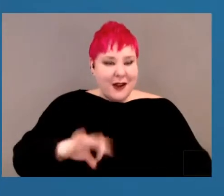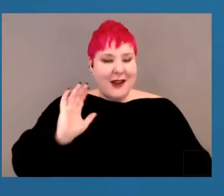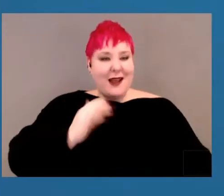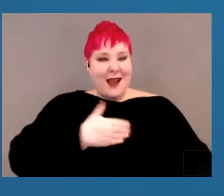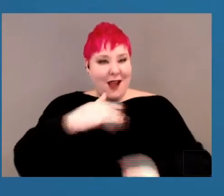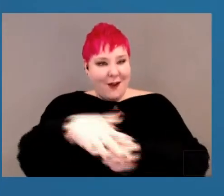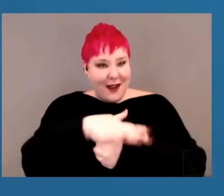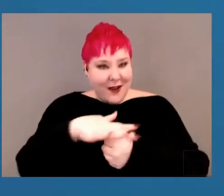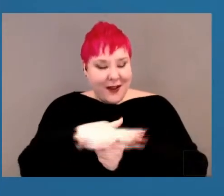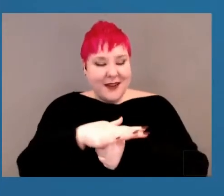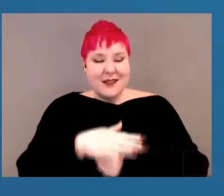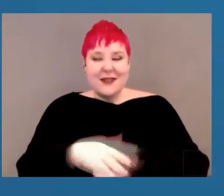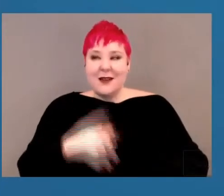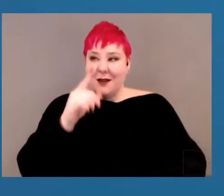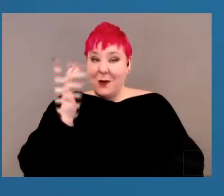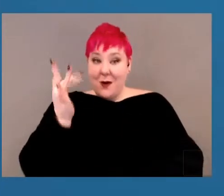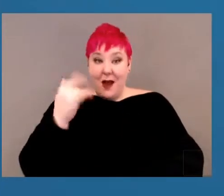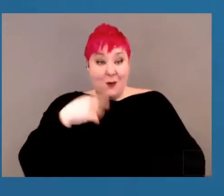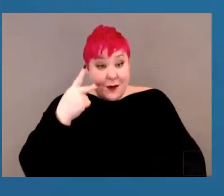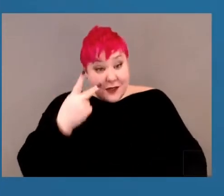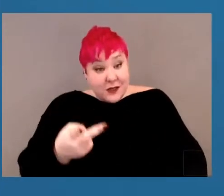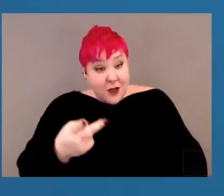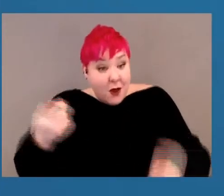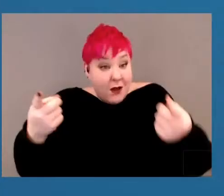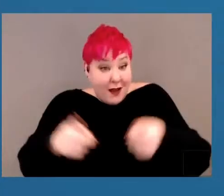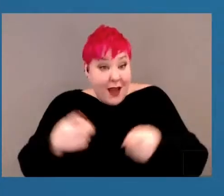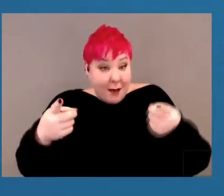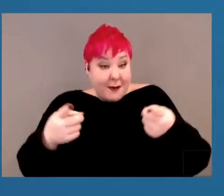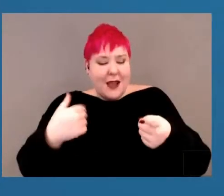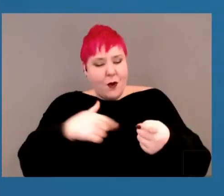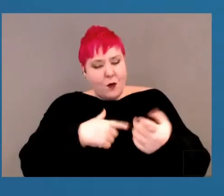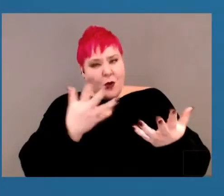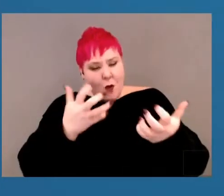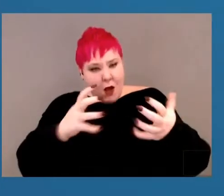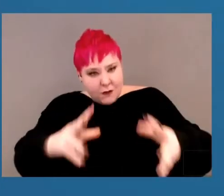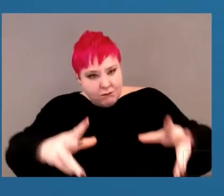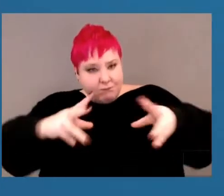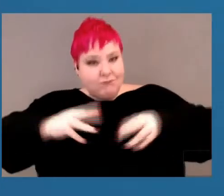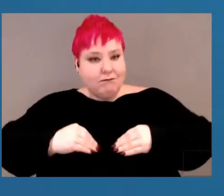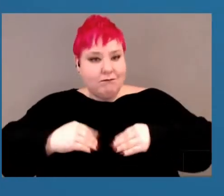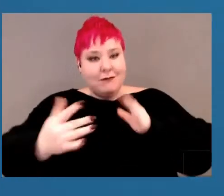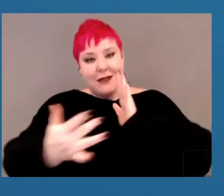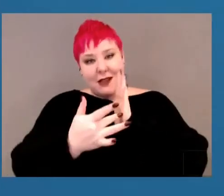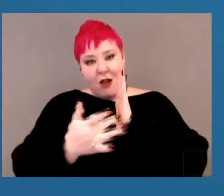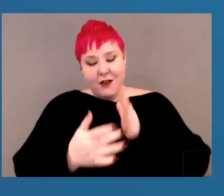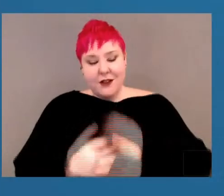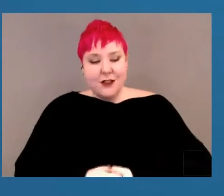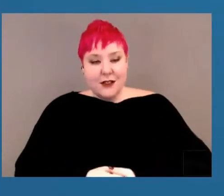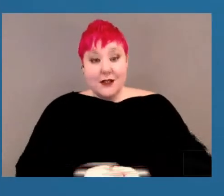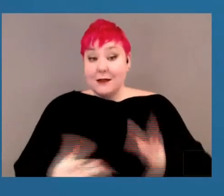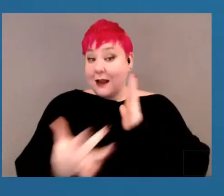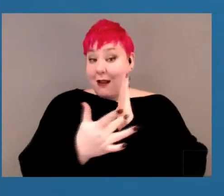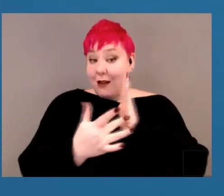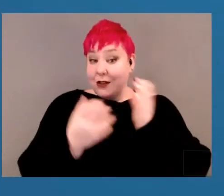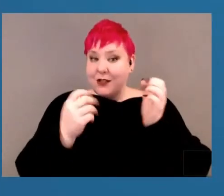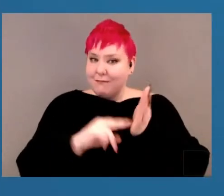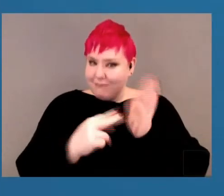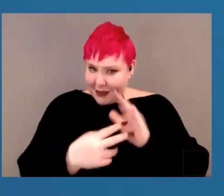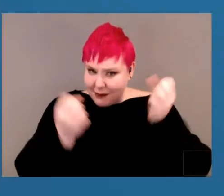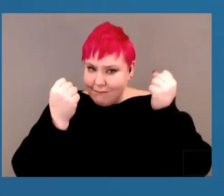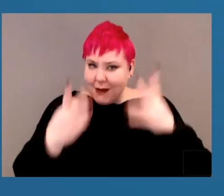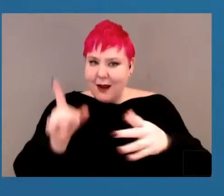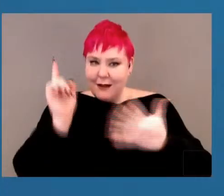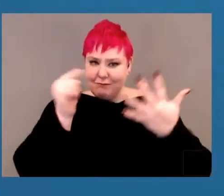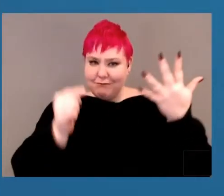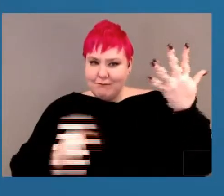we saw what had happened. And we're leaning hard into technology. Technology means a lot of different things, but focusing on the emerging technologies